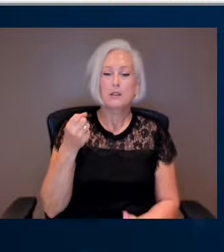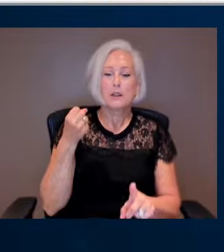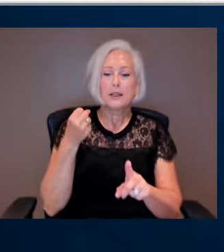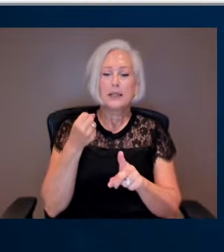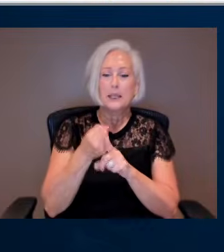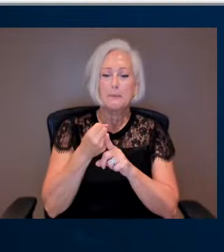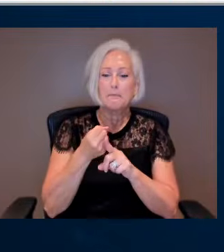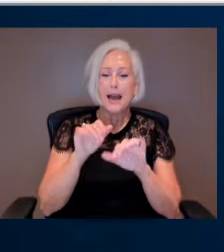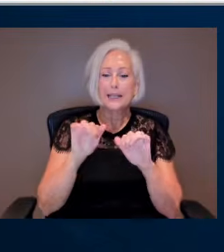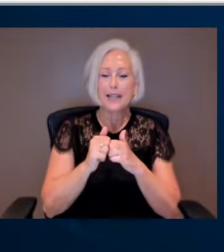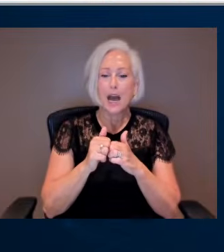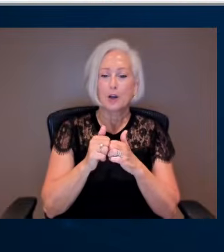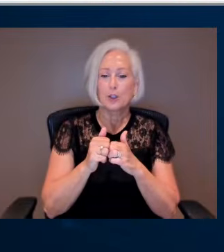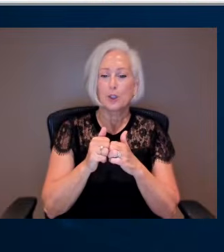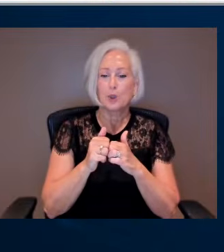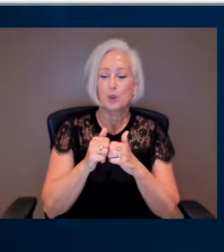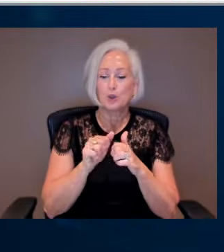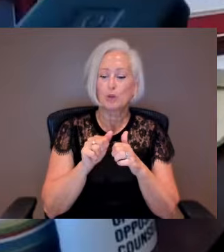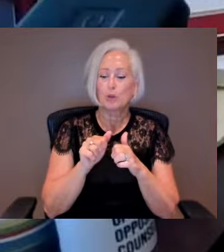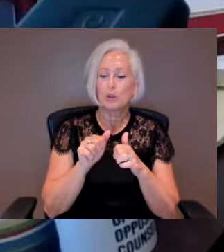your life?